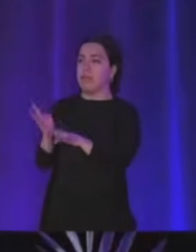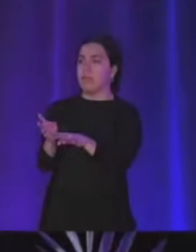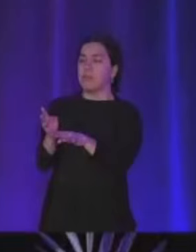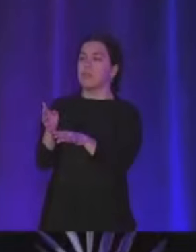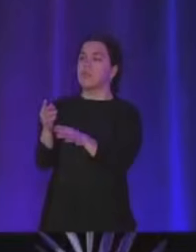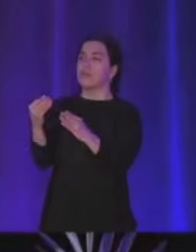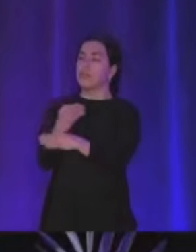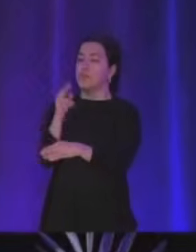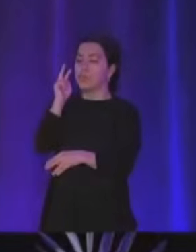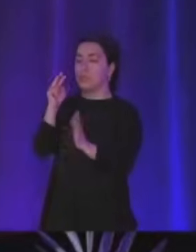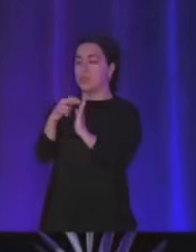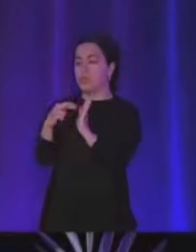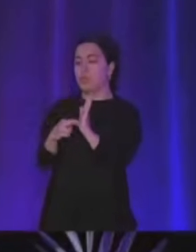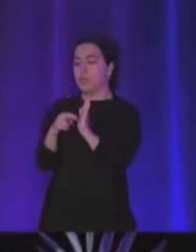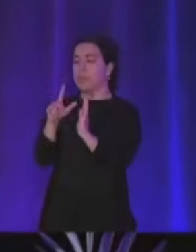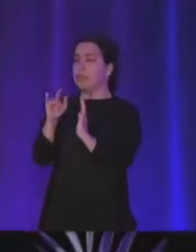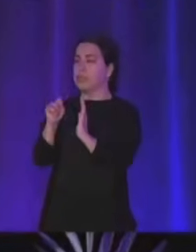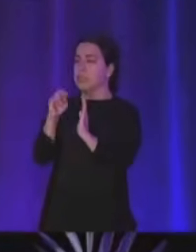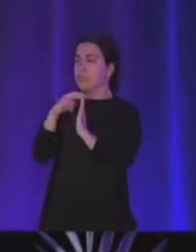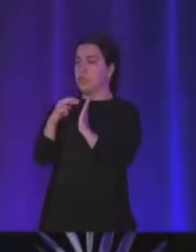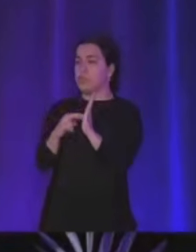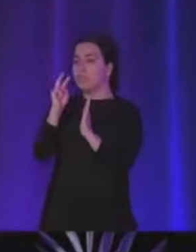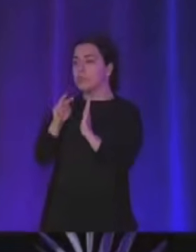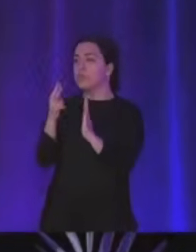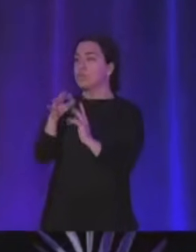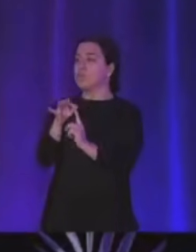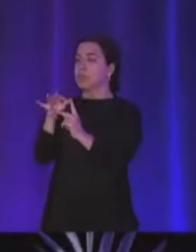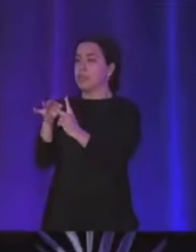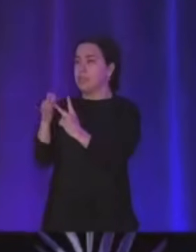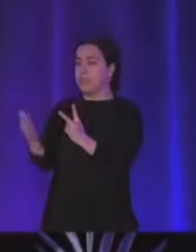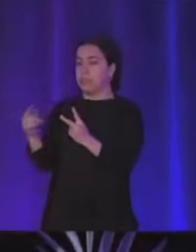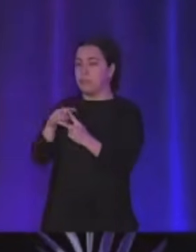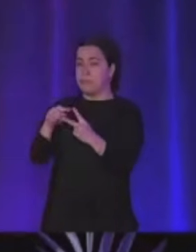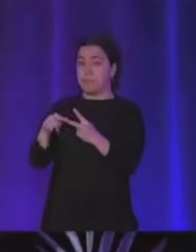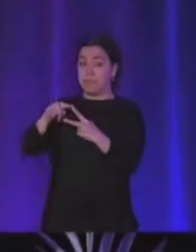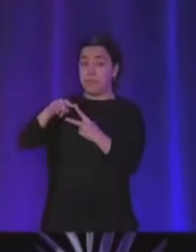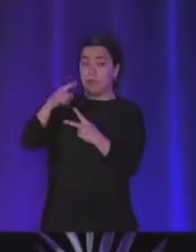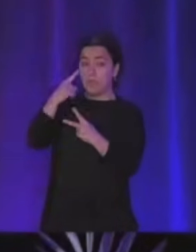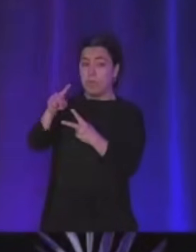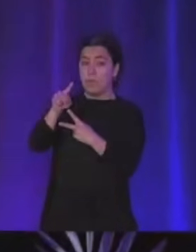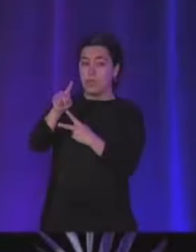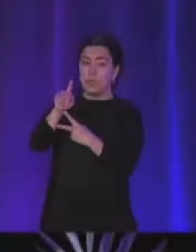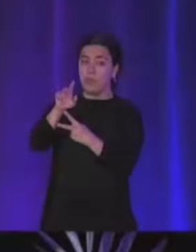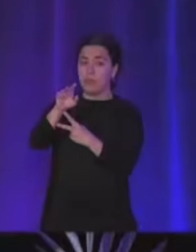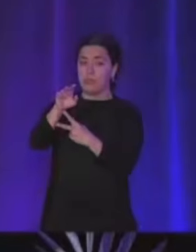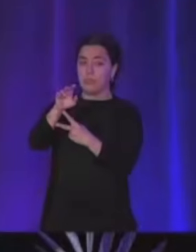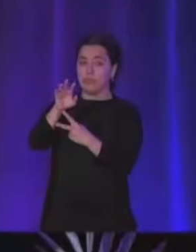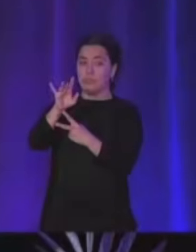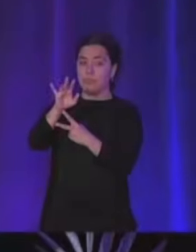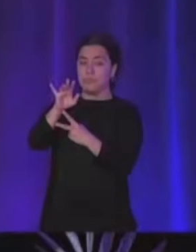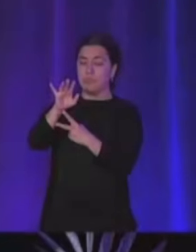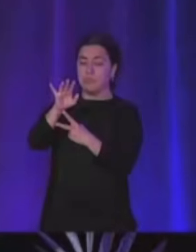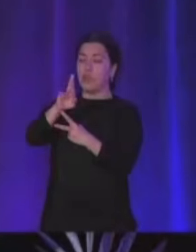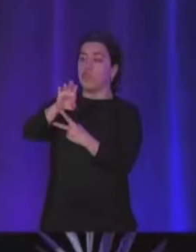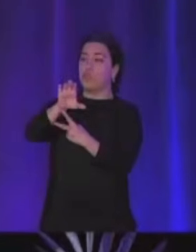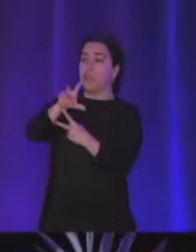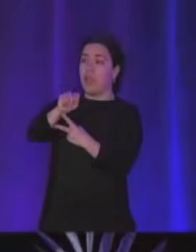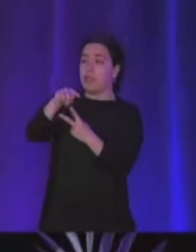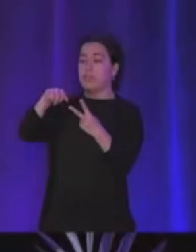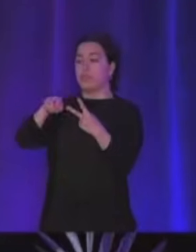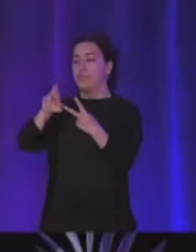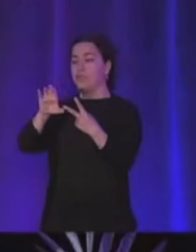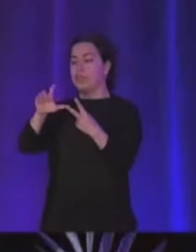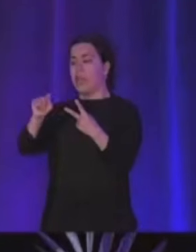unique things. There's a nice little ESLint plugin for React, and then there's an additional one for React hooks, because back in the